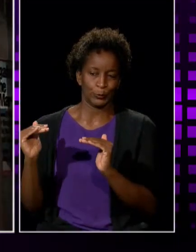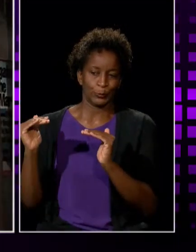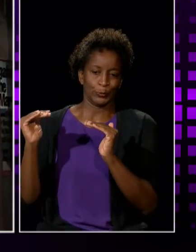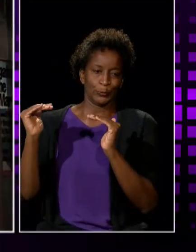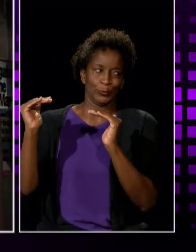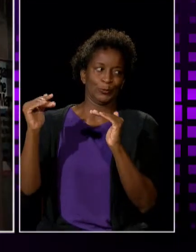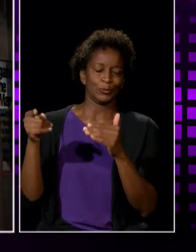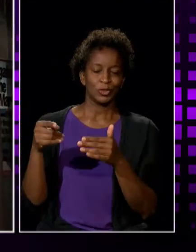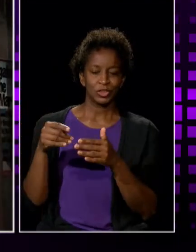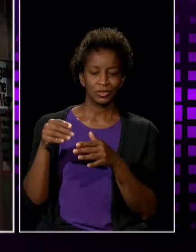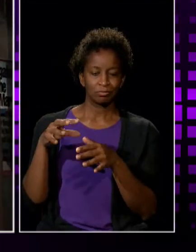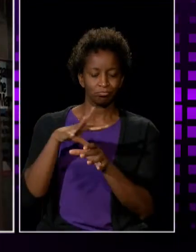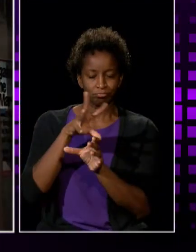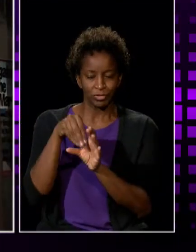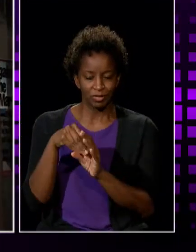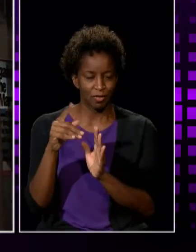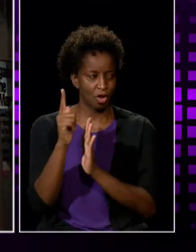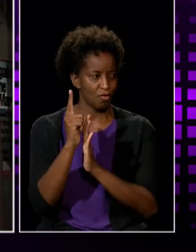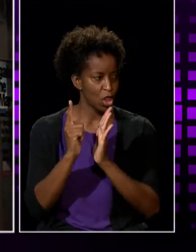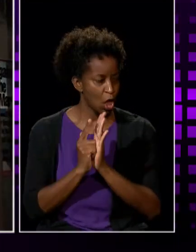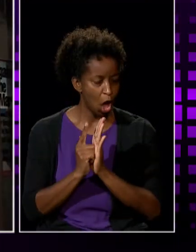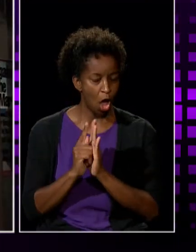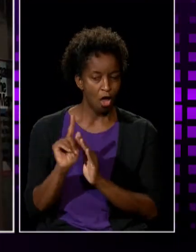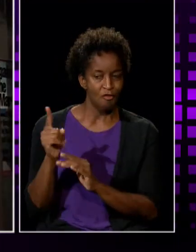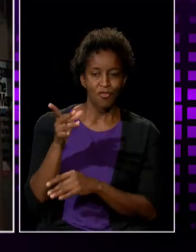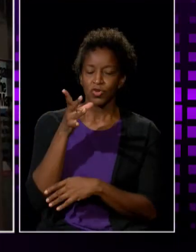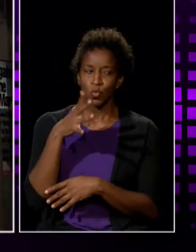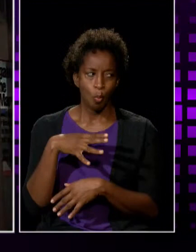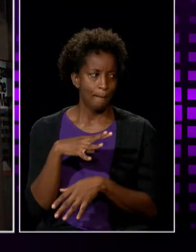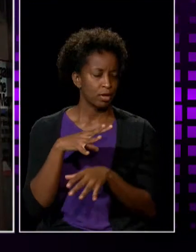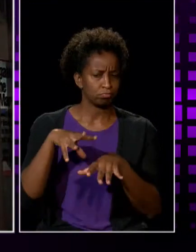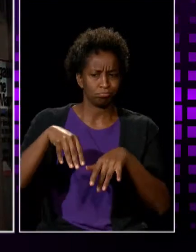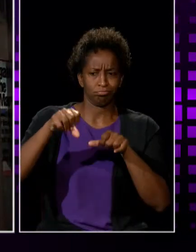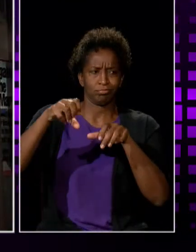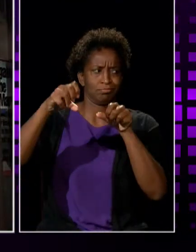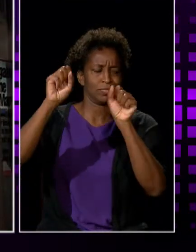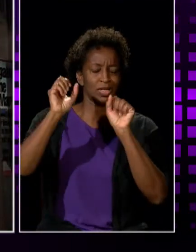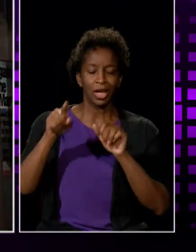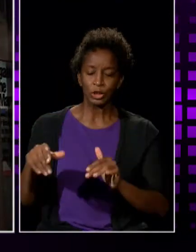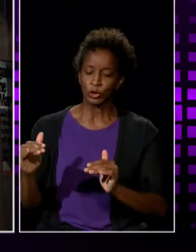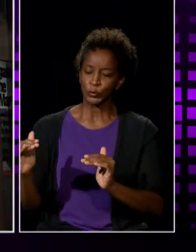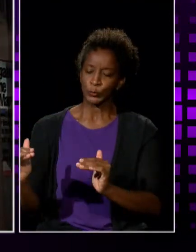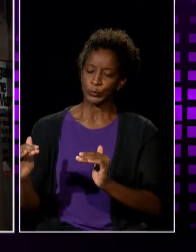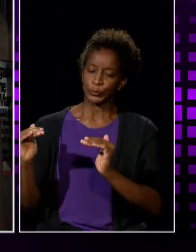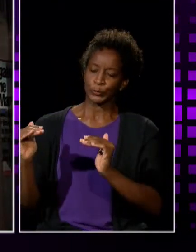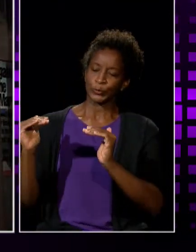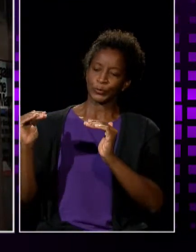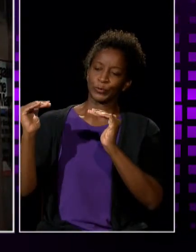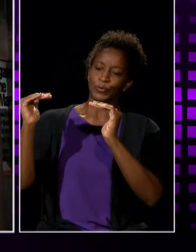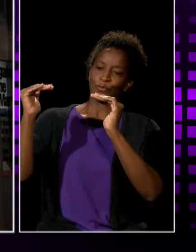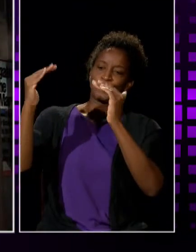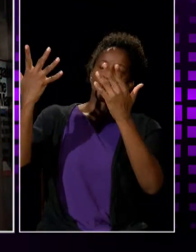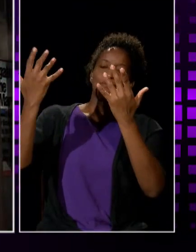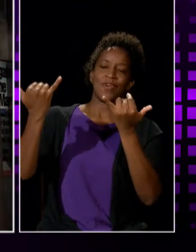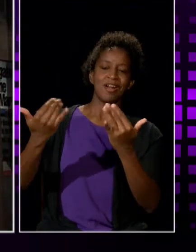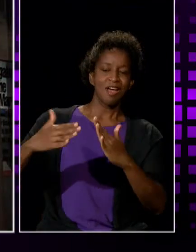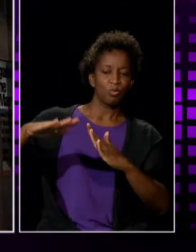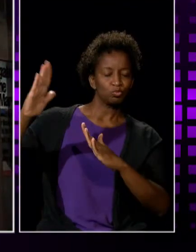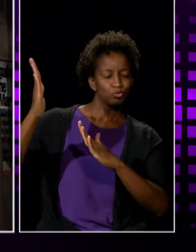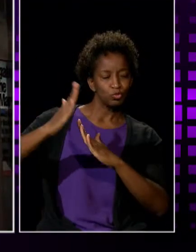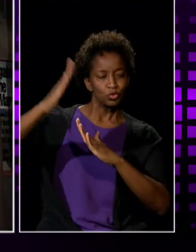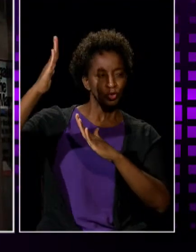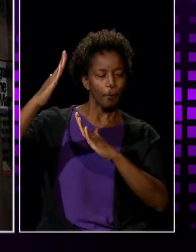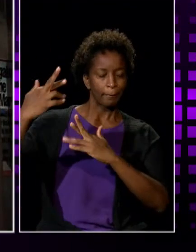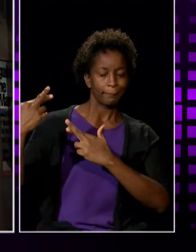who has risen to the very highest office in the land, the office that ought to represent each and every one of us. So that every